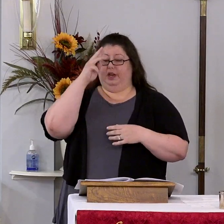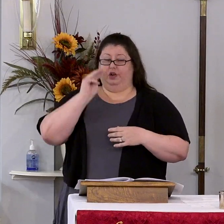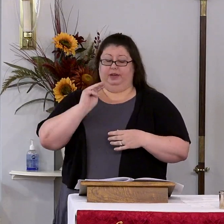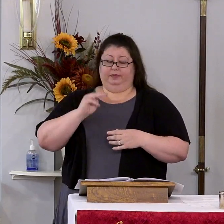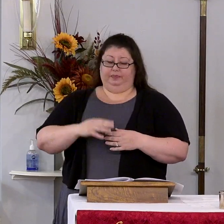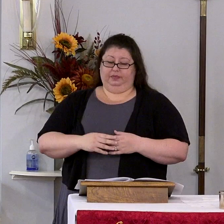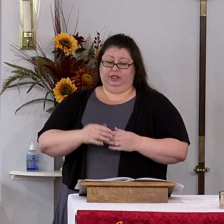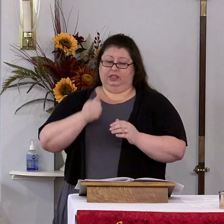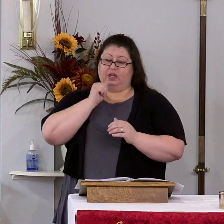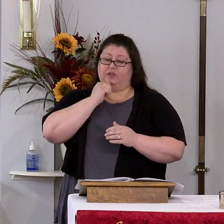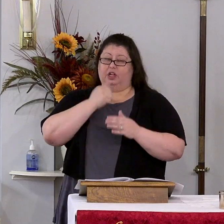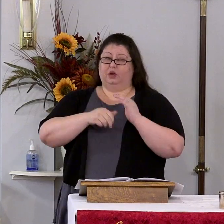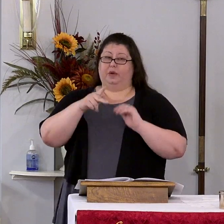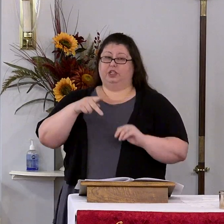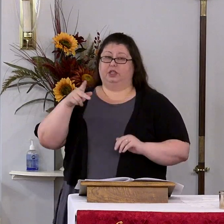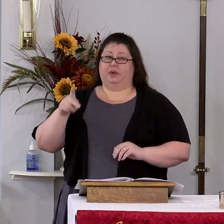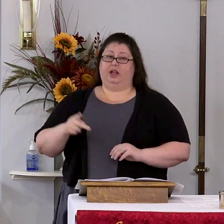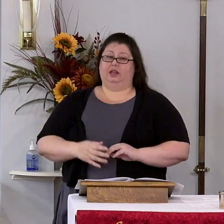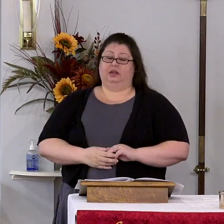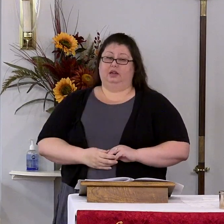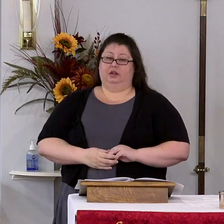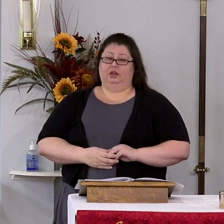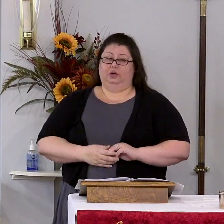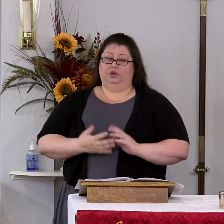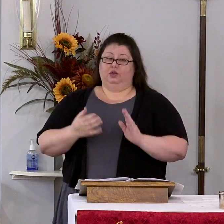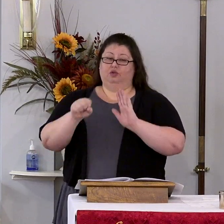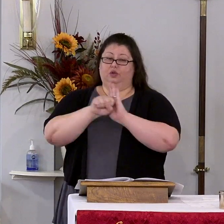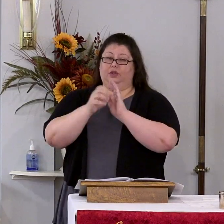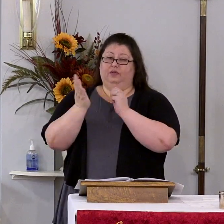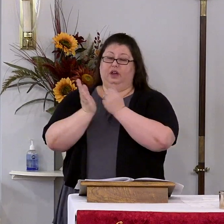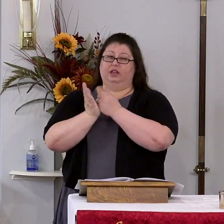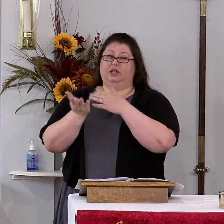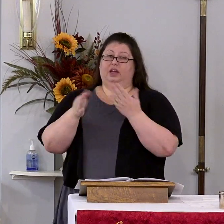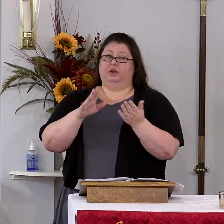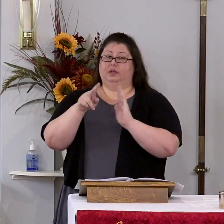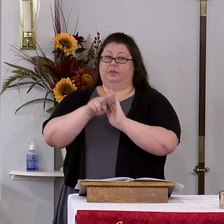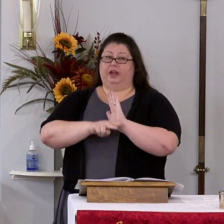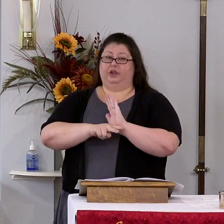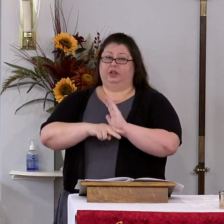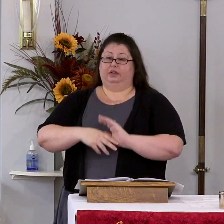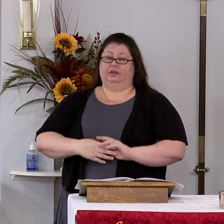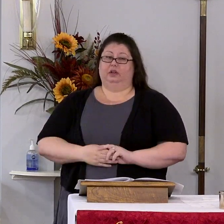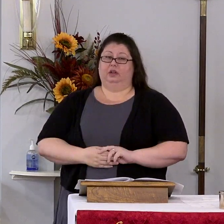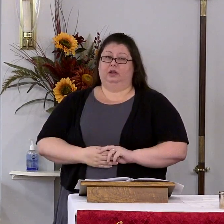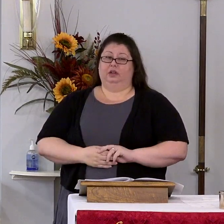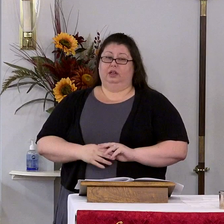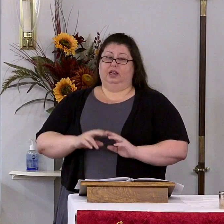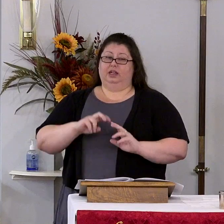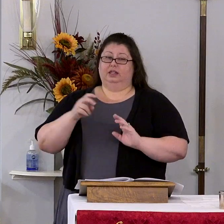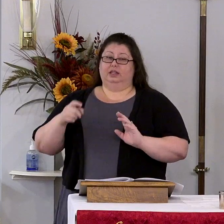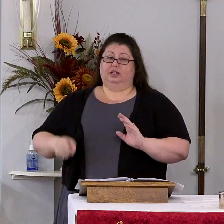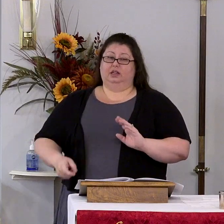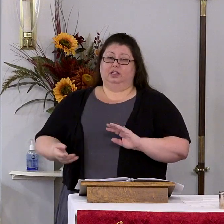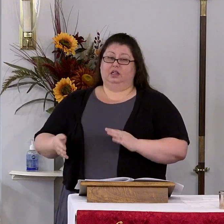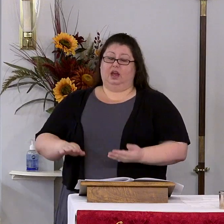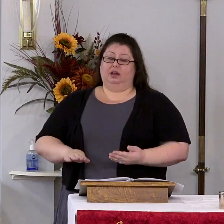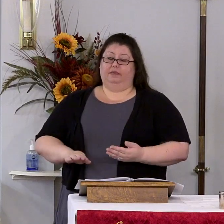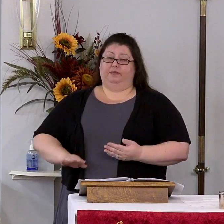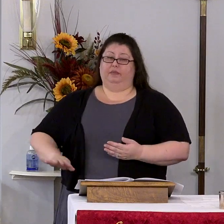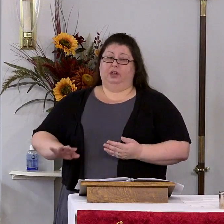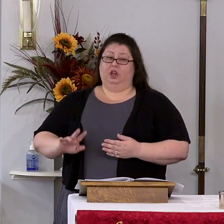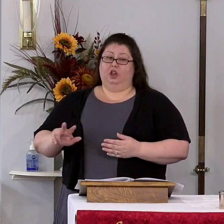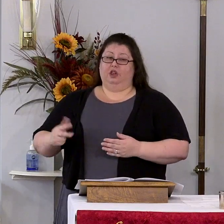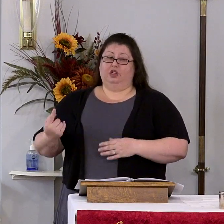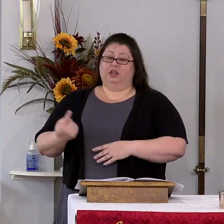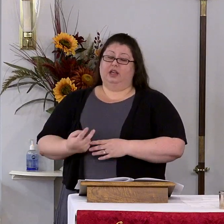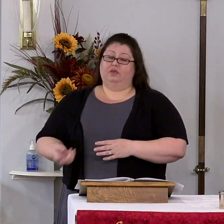Virgin Mary, suffered under Pontius Pilate, was crucified, died, and was buried. He descended to the dead.